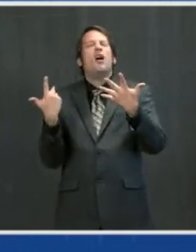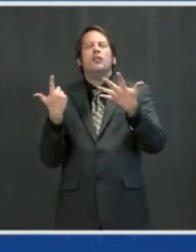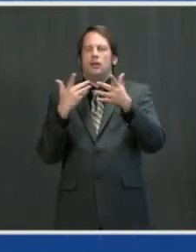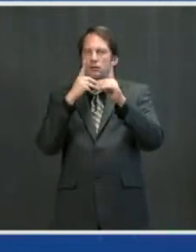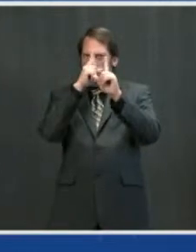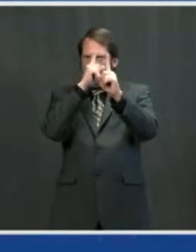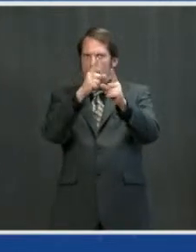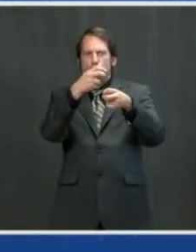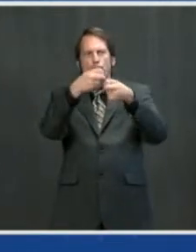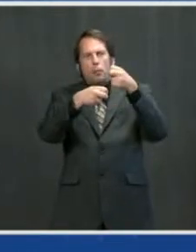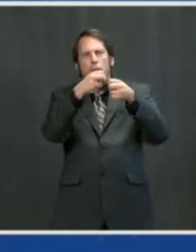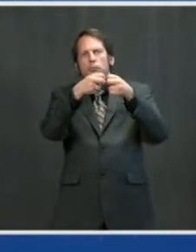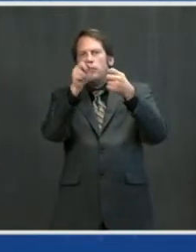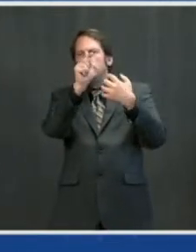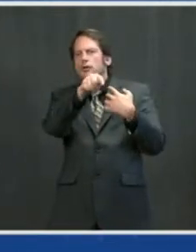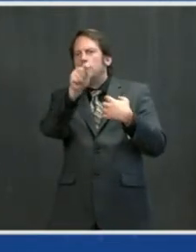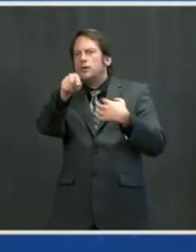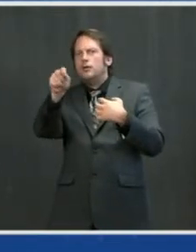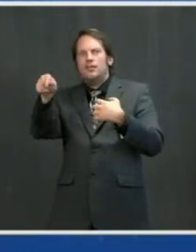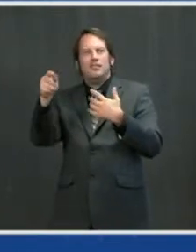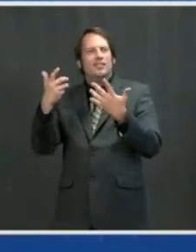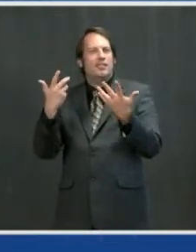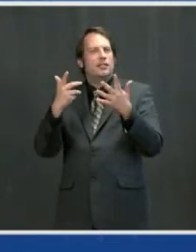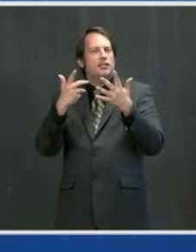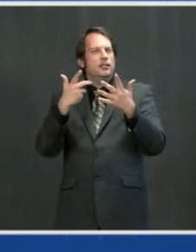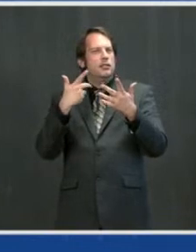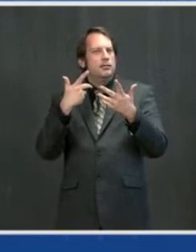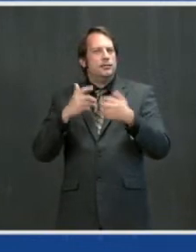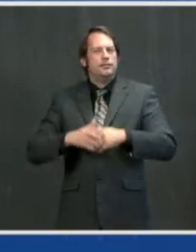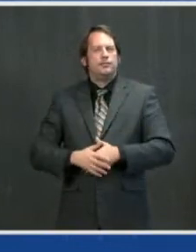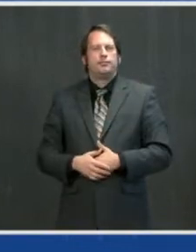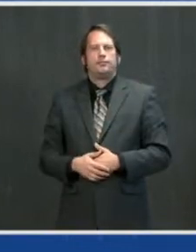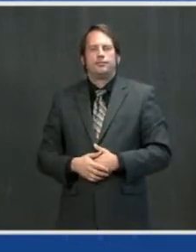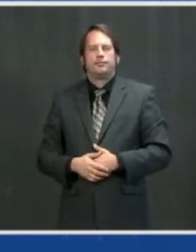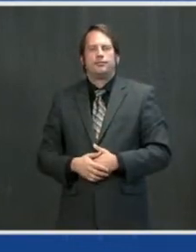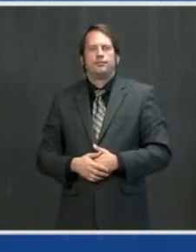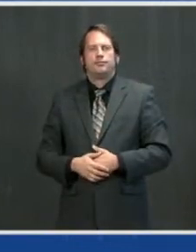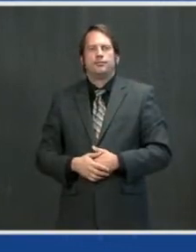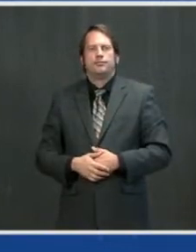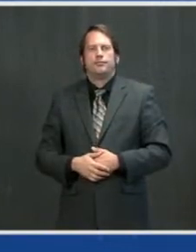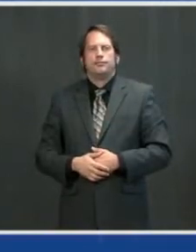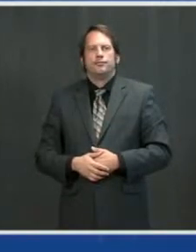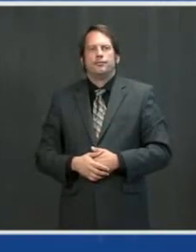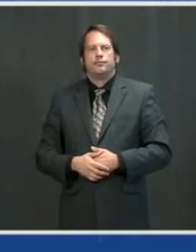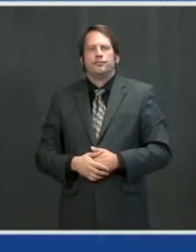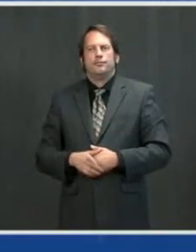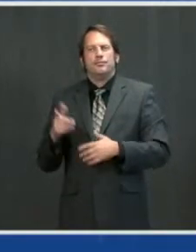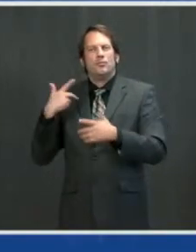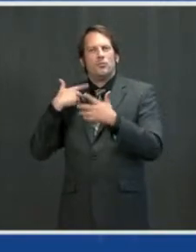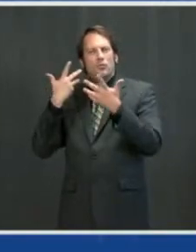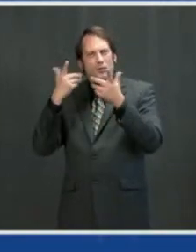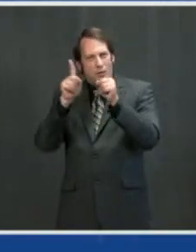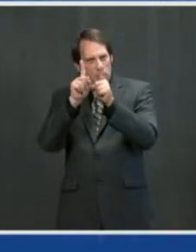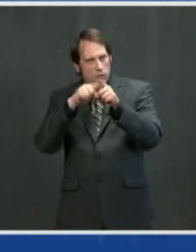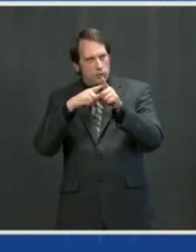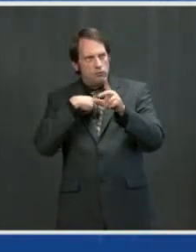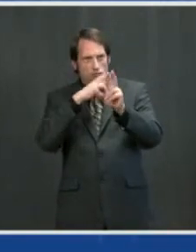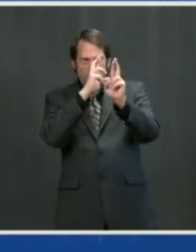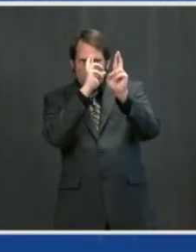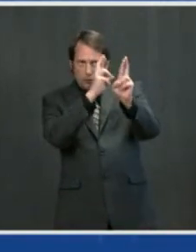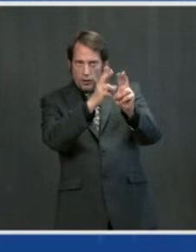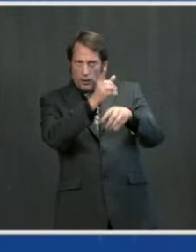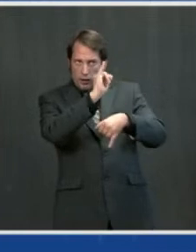context, we agreed to respect international order based upon multilateralism and the rule of